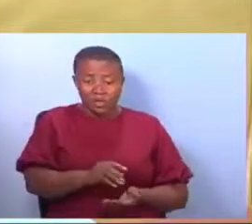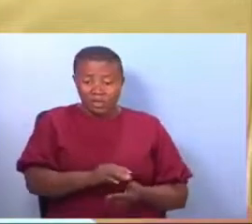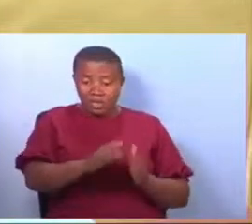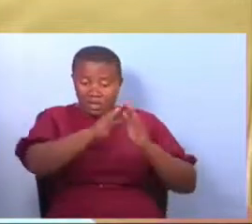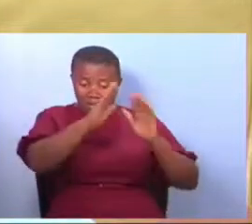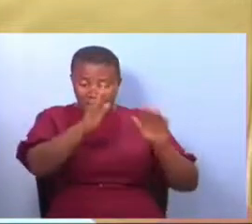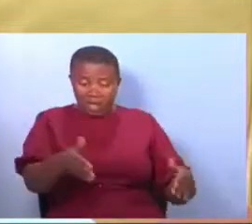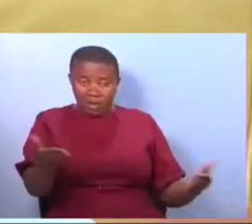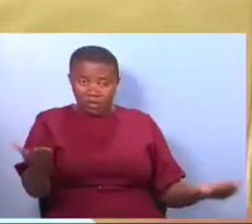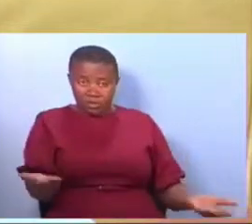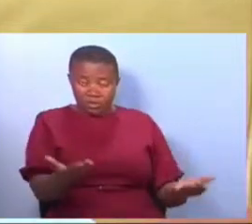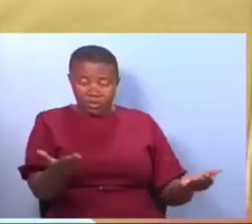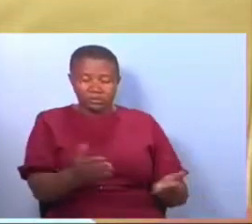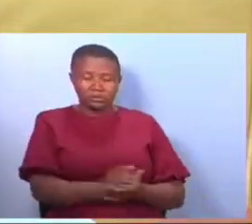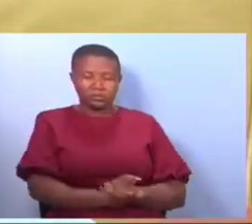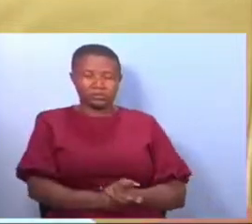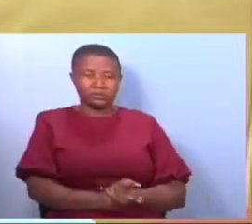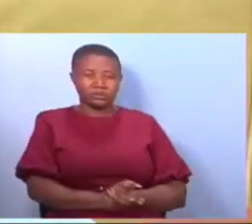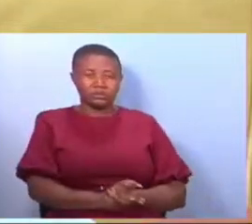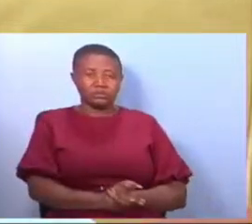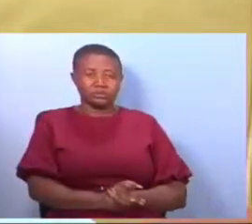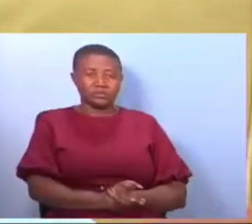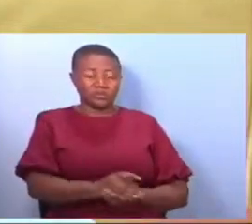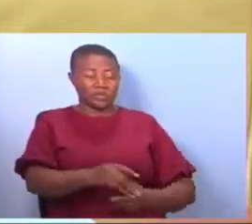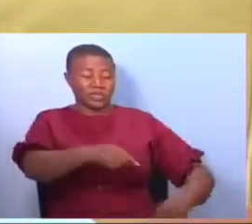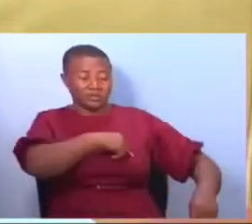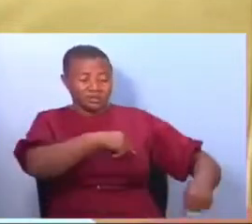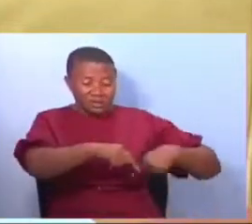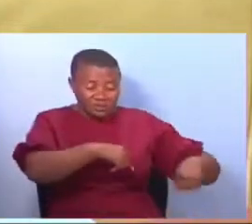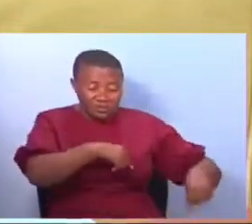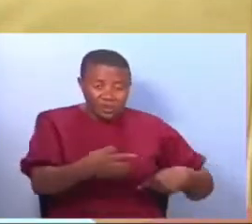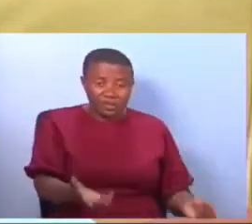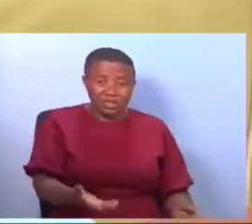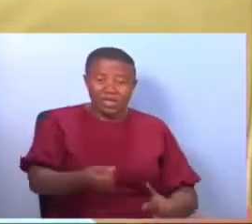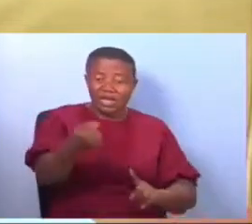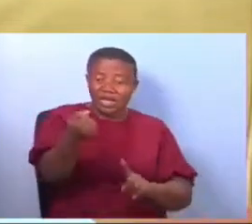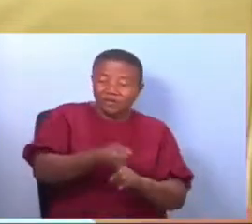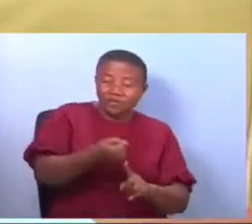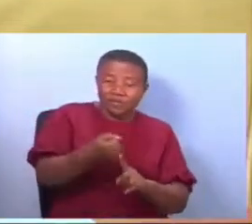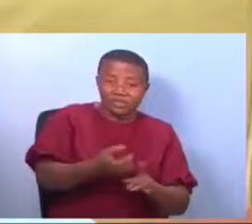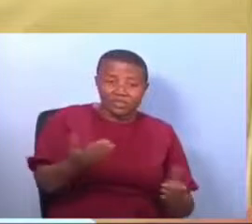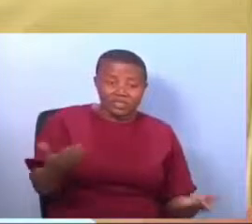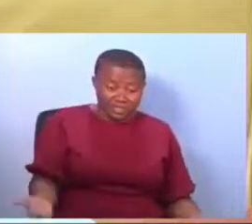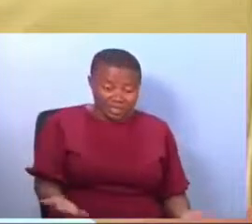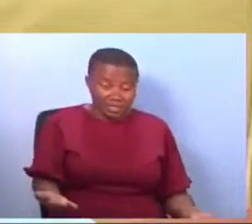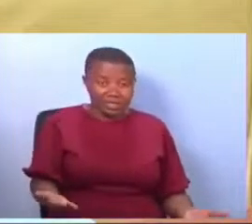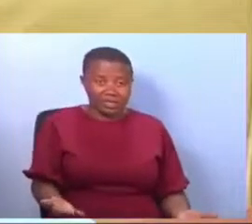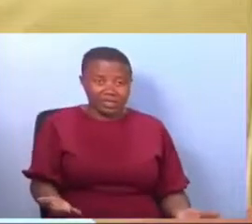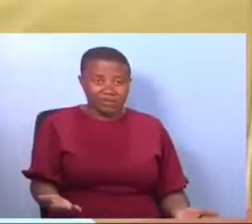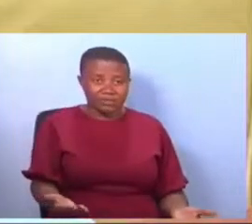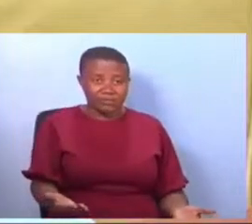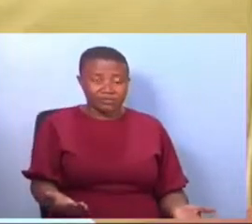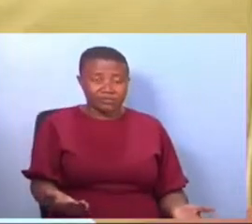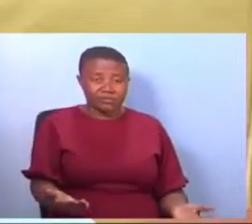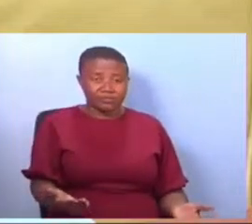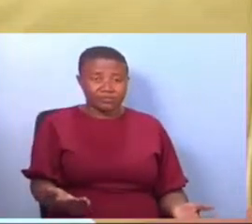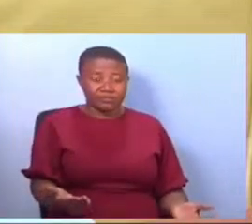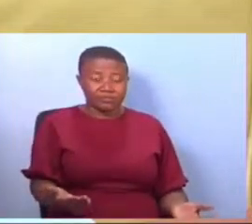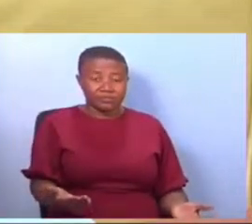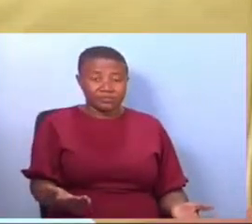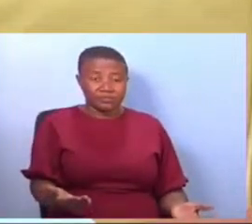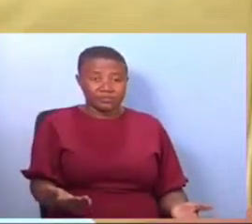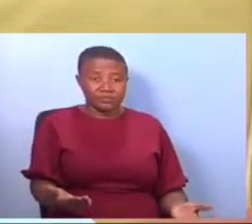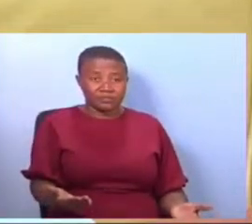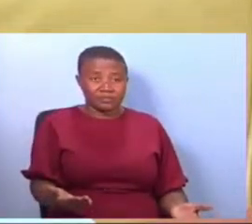the debates, the advocacy on this floor is perhaps about